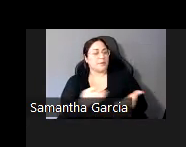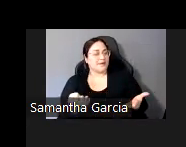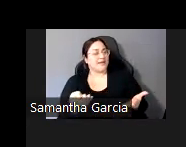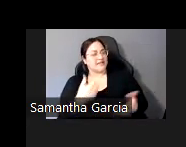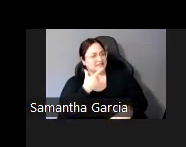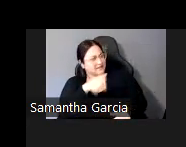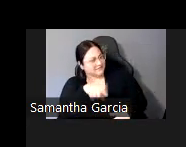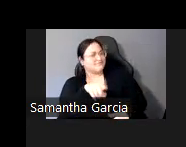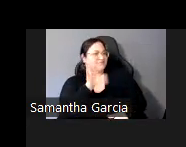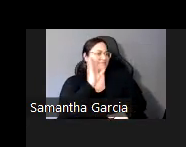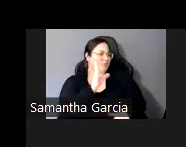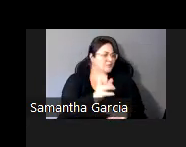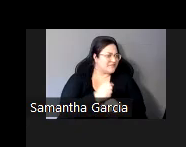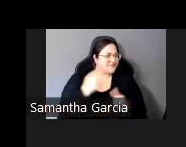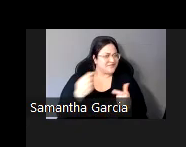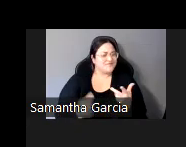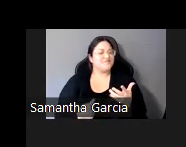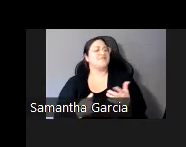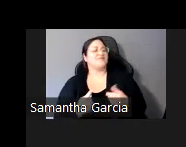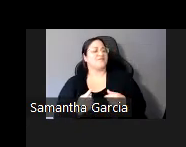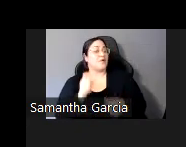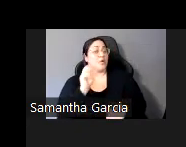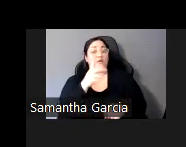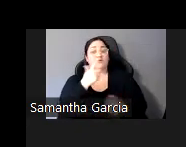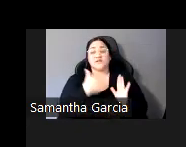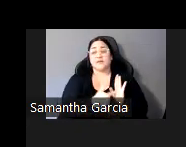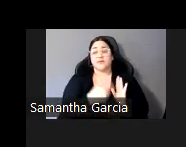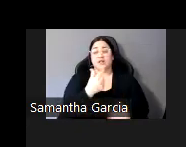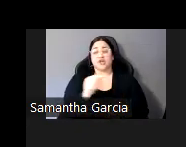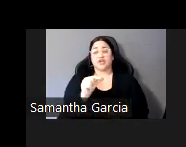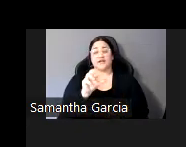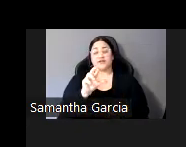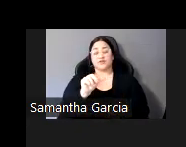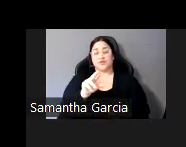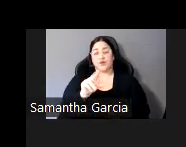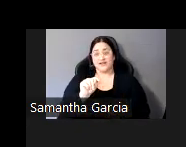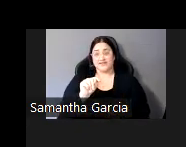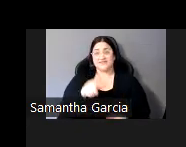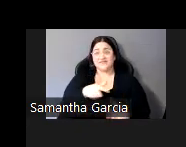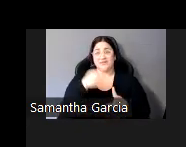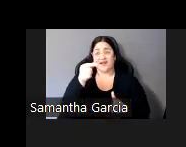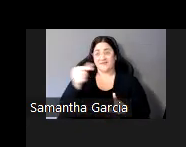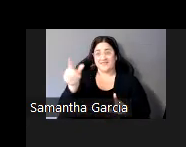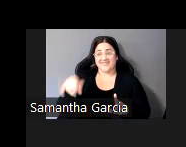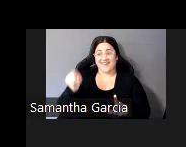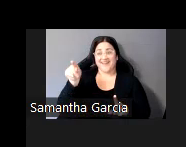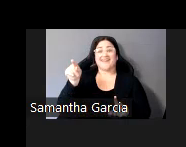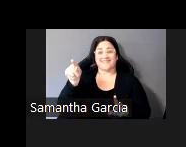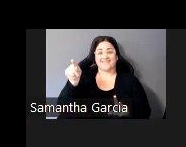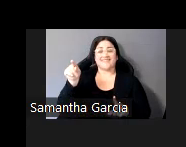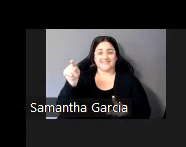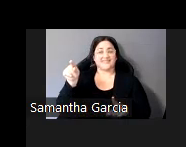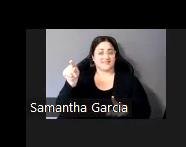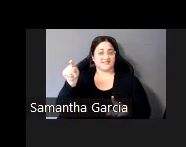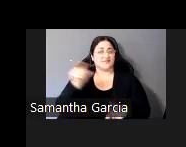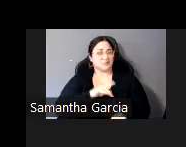to things like a green grant that's from the government, potentially because you've put all this equipment into your home and it could